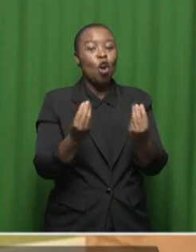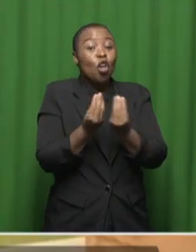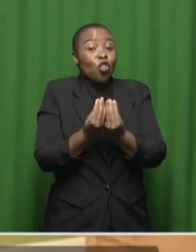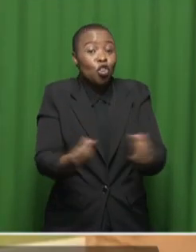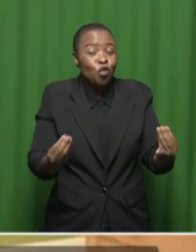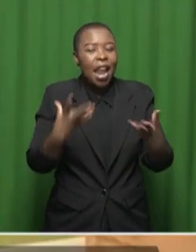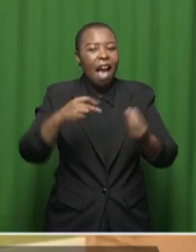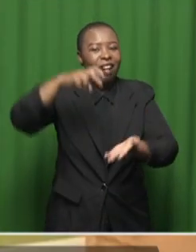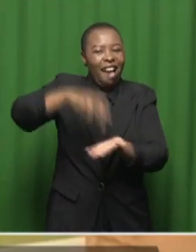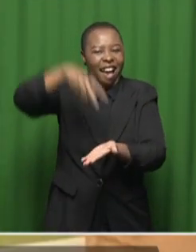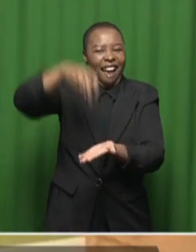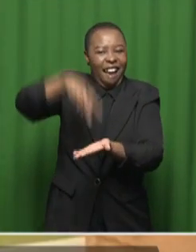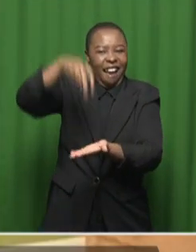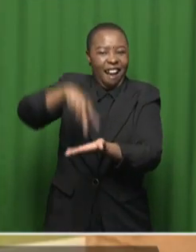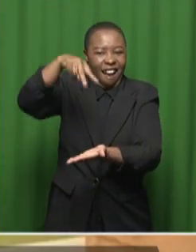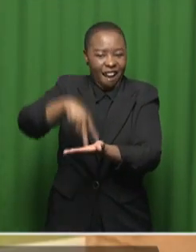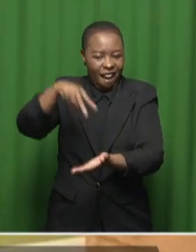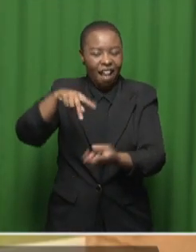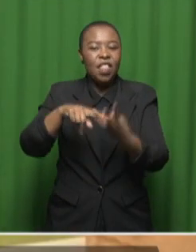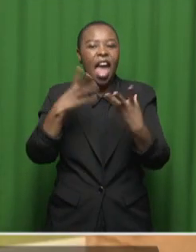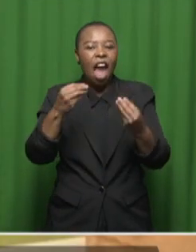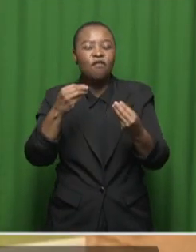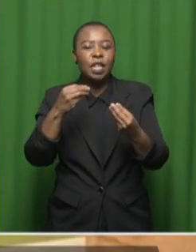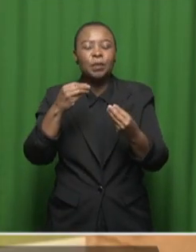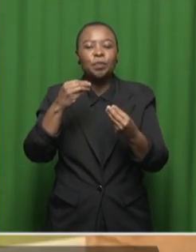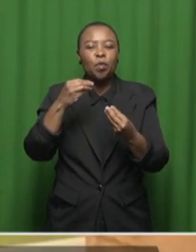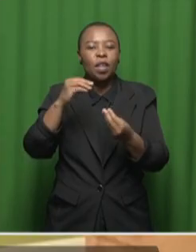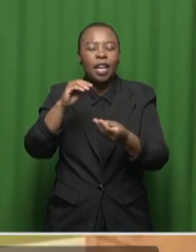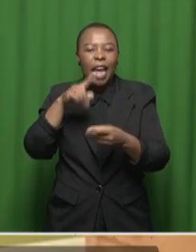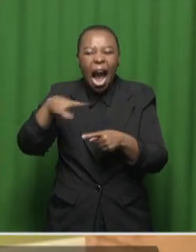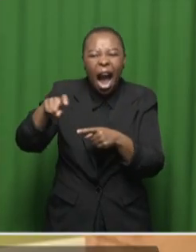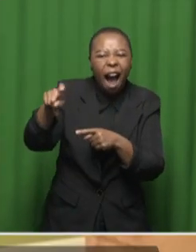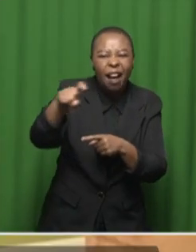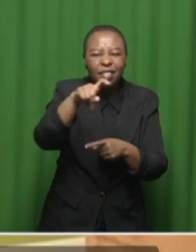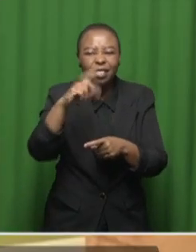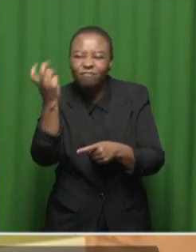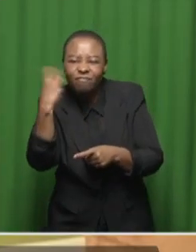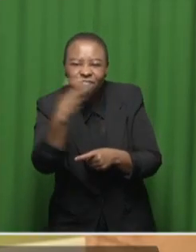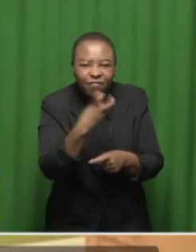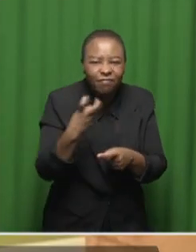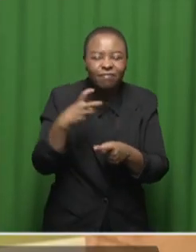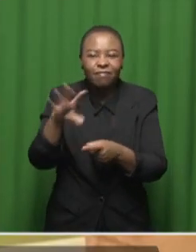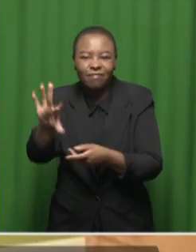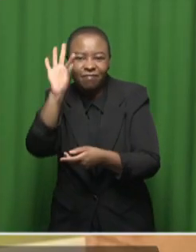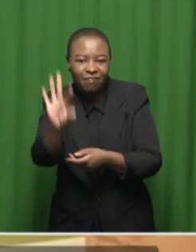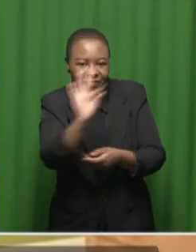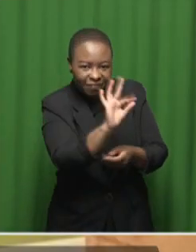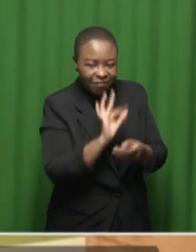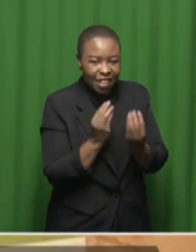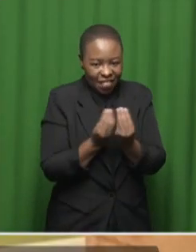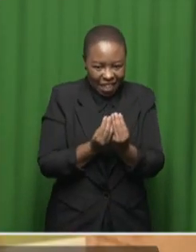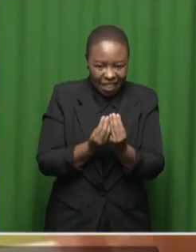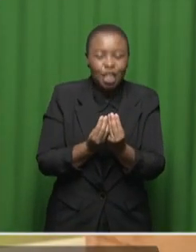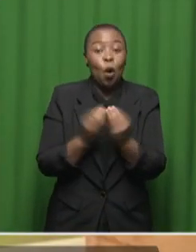cars, entertainment, and we've got a treasure hunt. So kids will definitely come and entertain, and they stand chances as well with